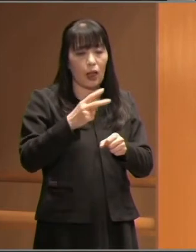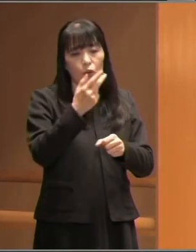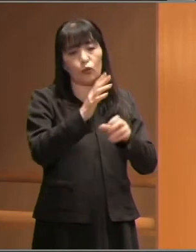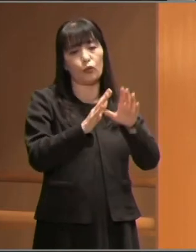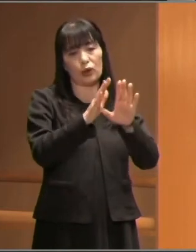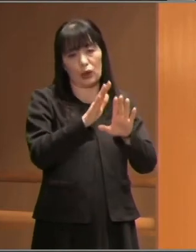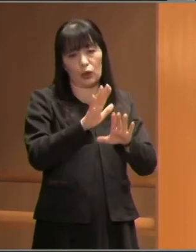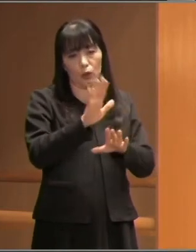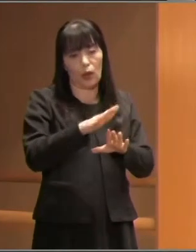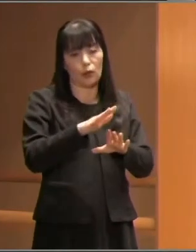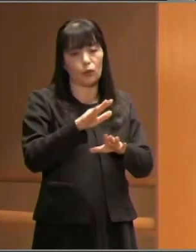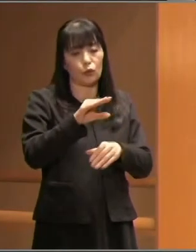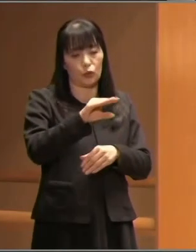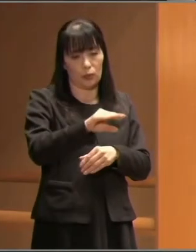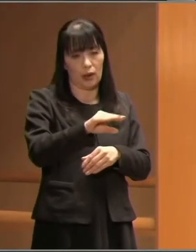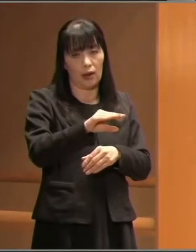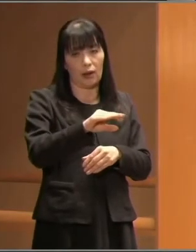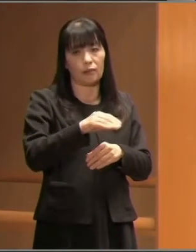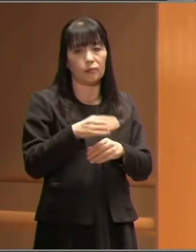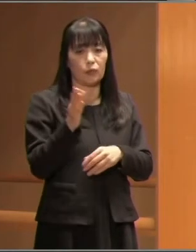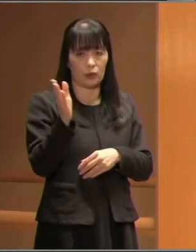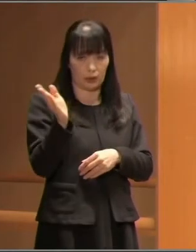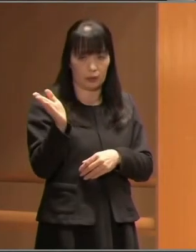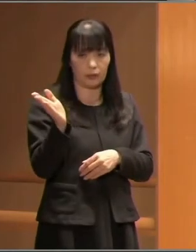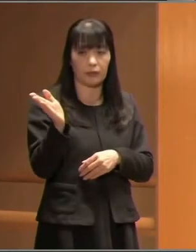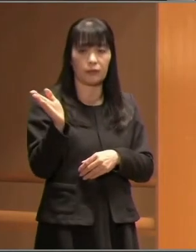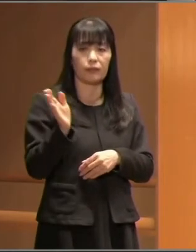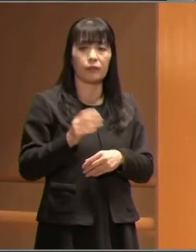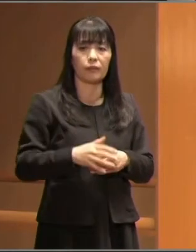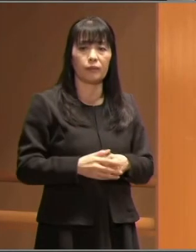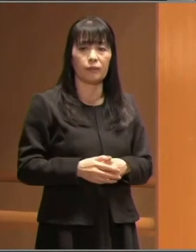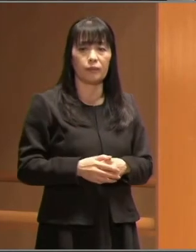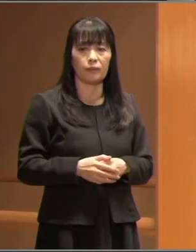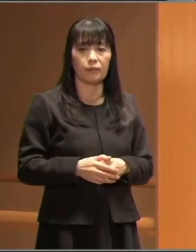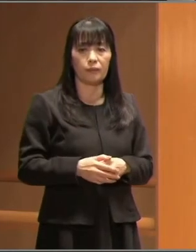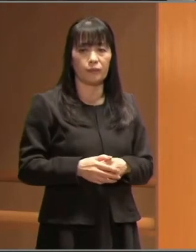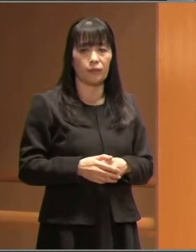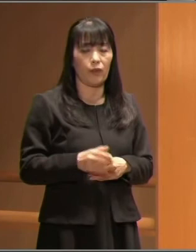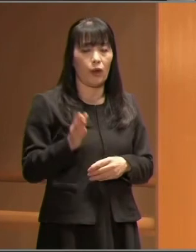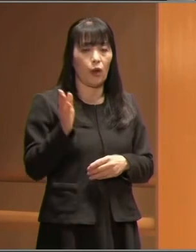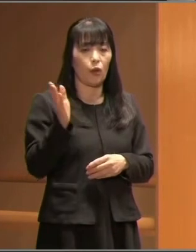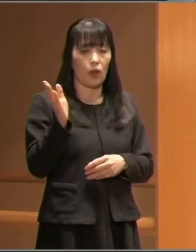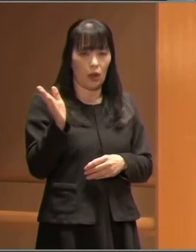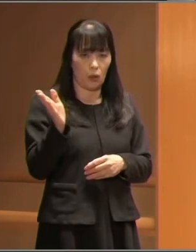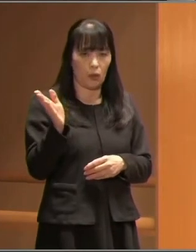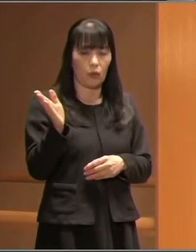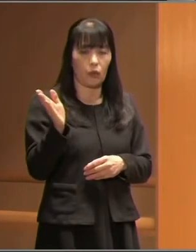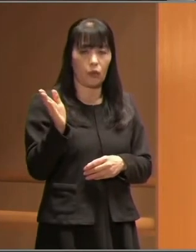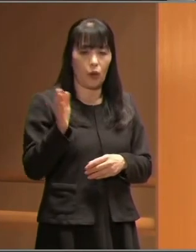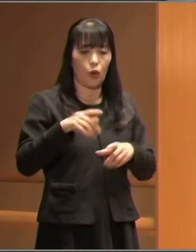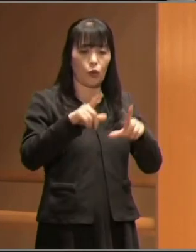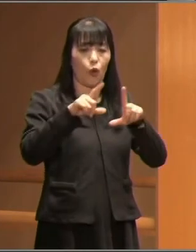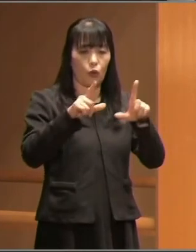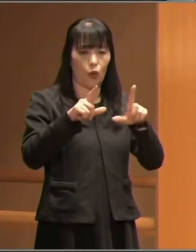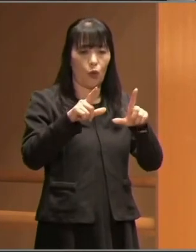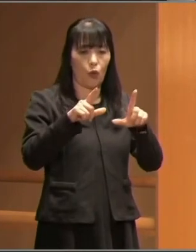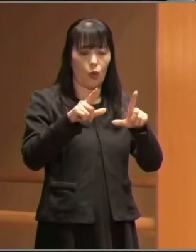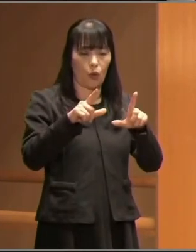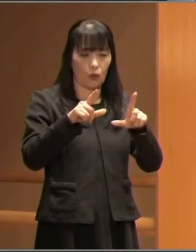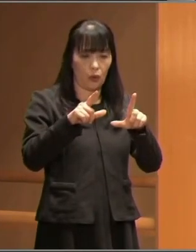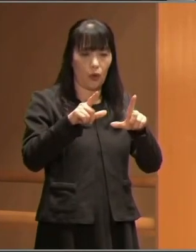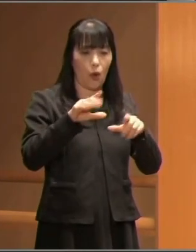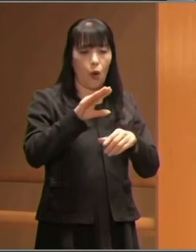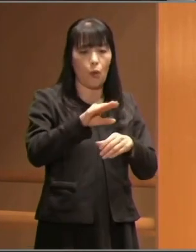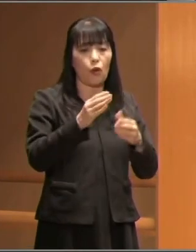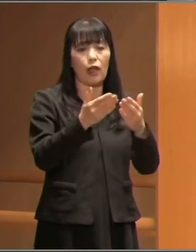the wood carving design is used. And then this is it. This is the overall